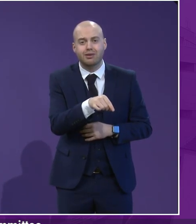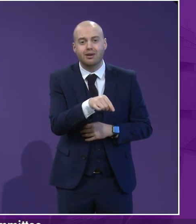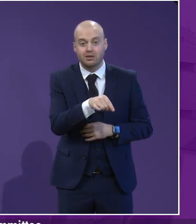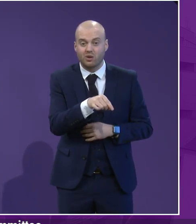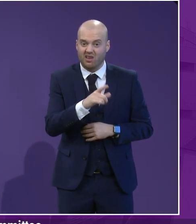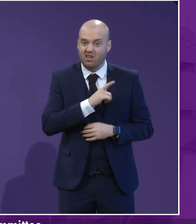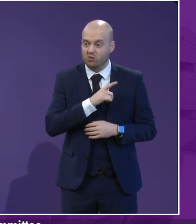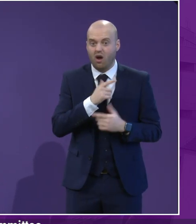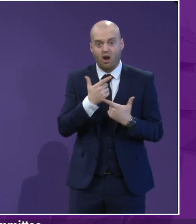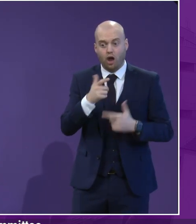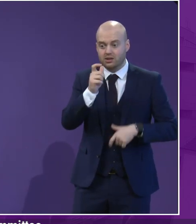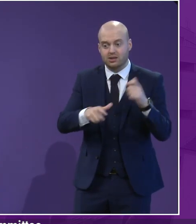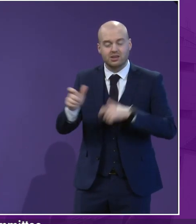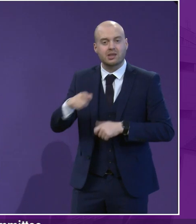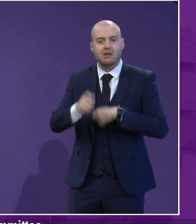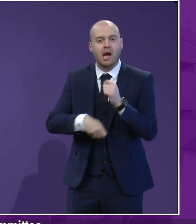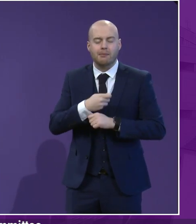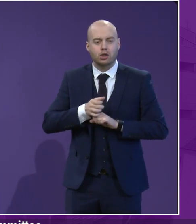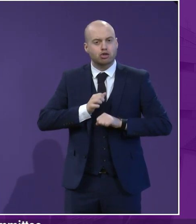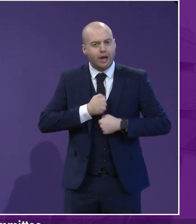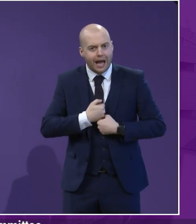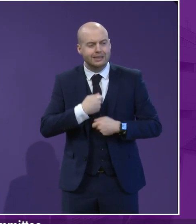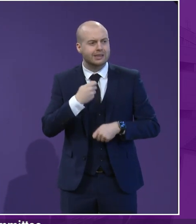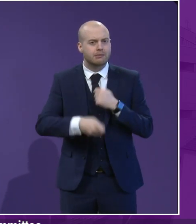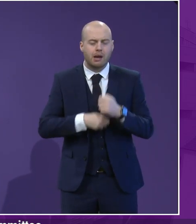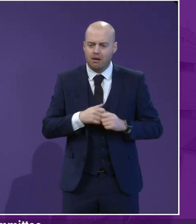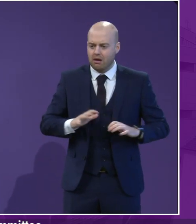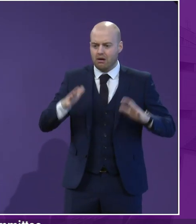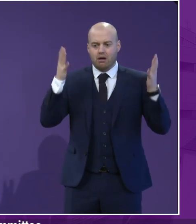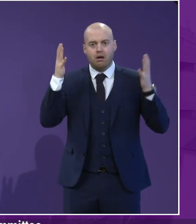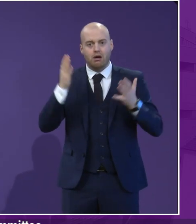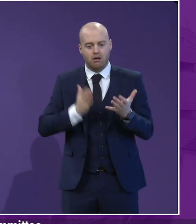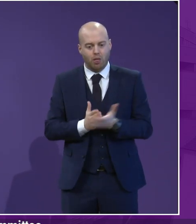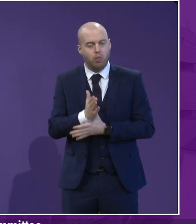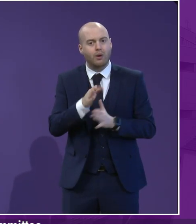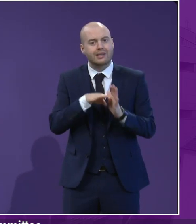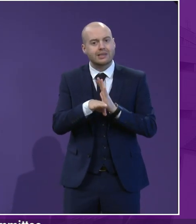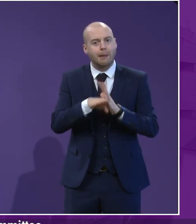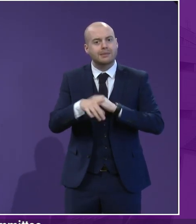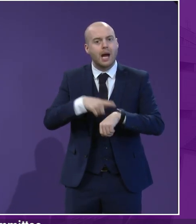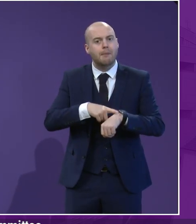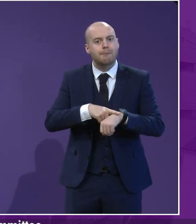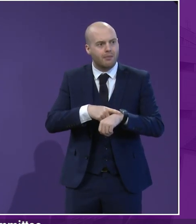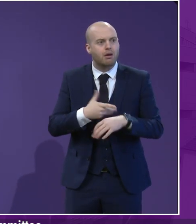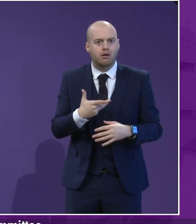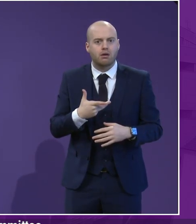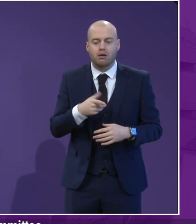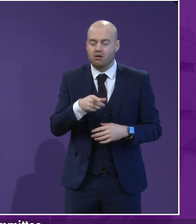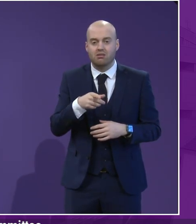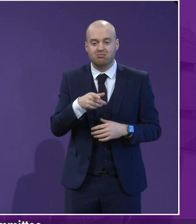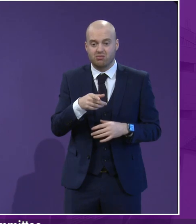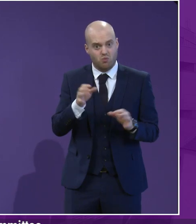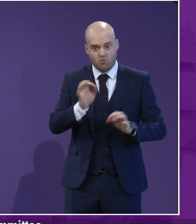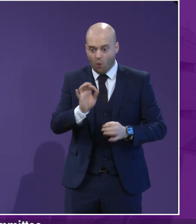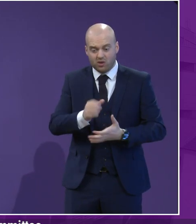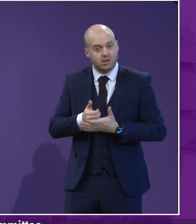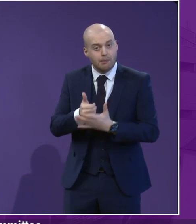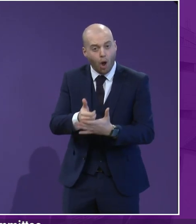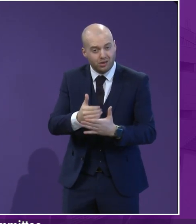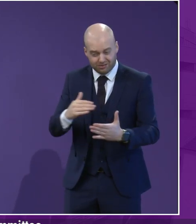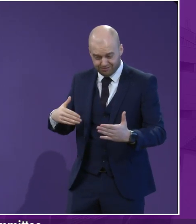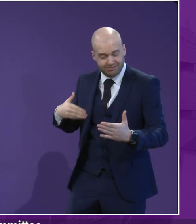no funding for it because it's taking almost a year for the students to get funding and support, which is a huge